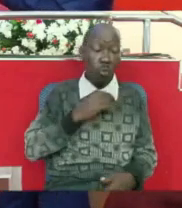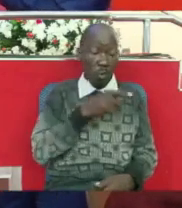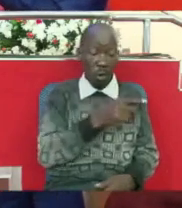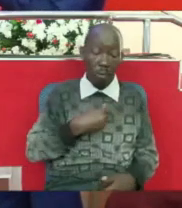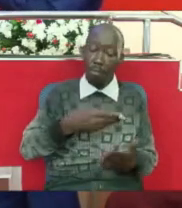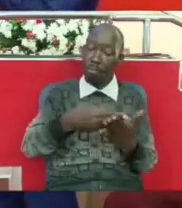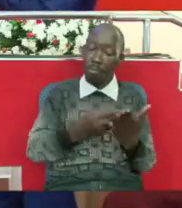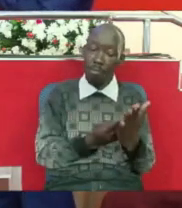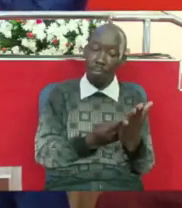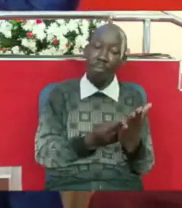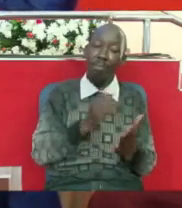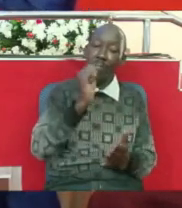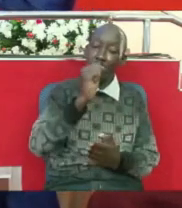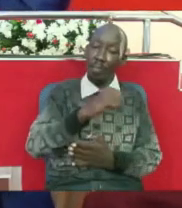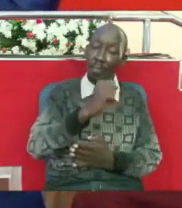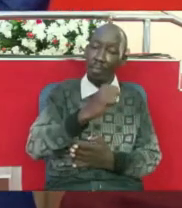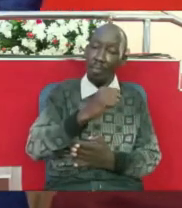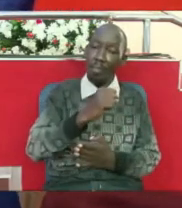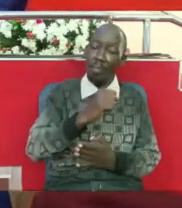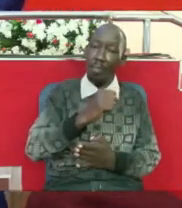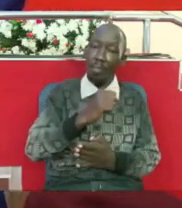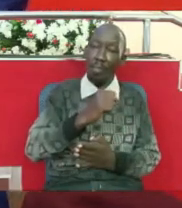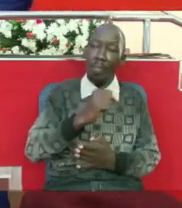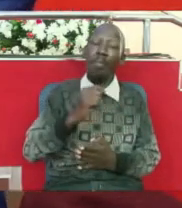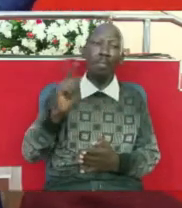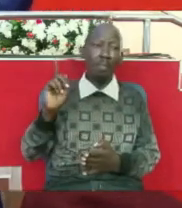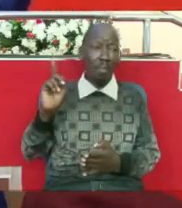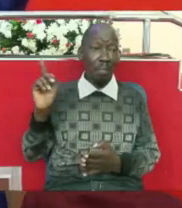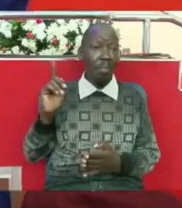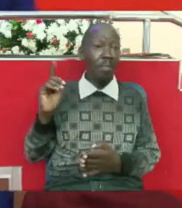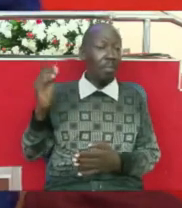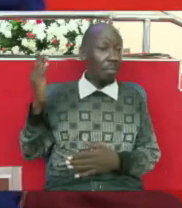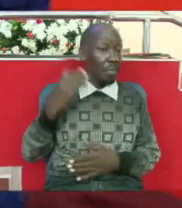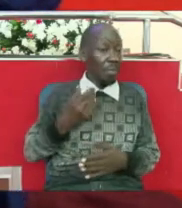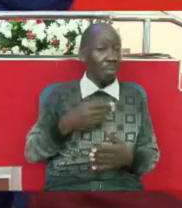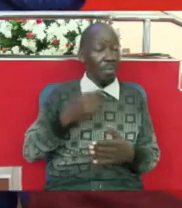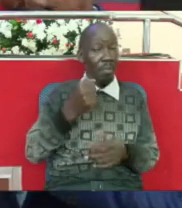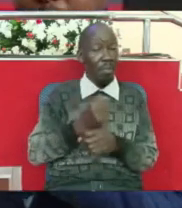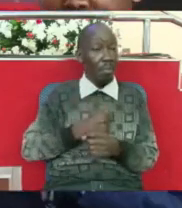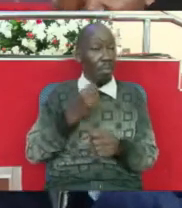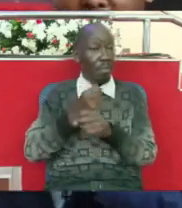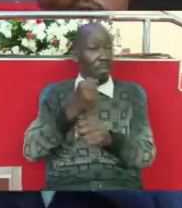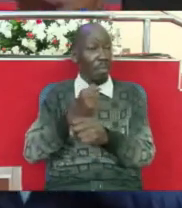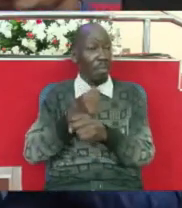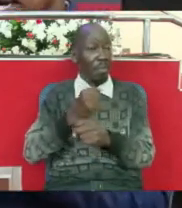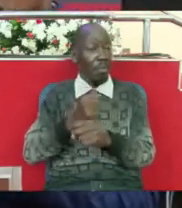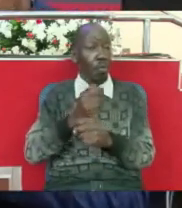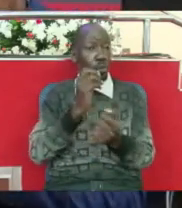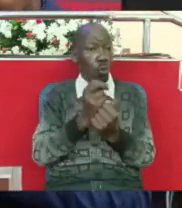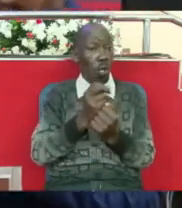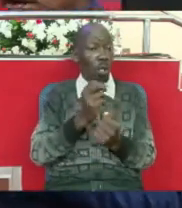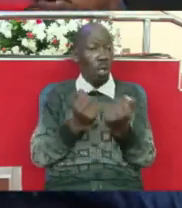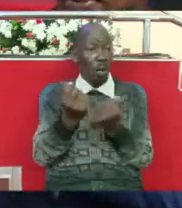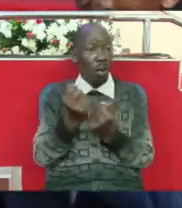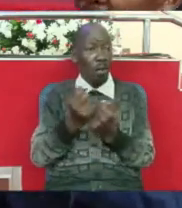Yeah, I paid, how much did they cost? A Prado. A brand new. 12 million.